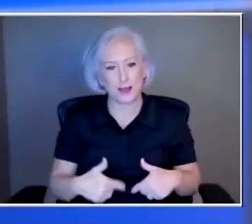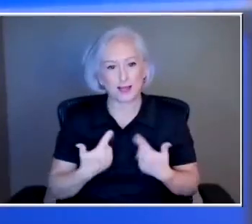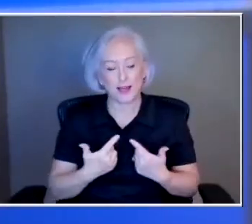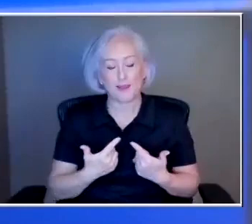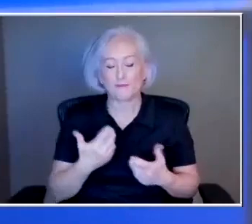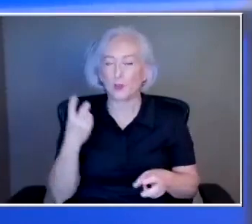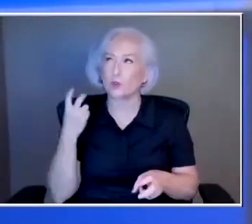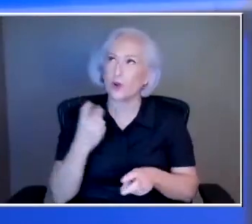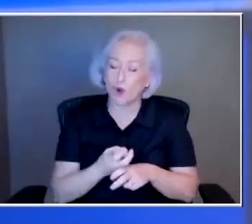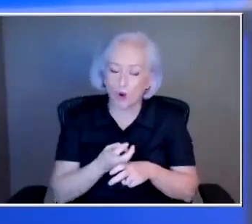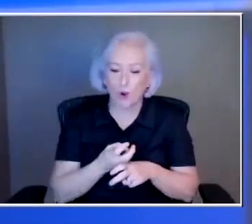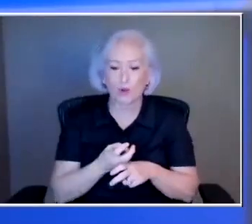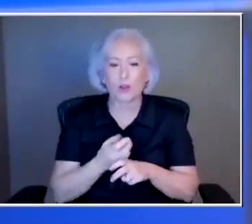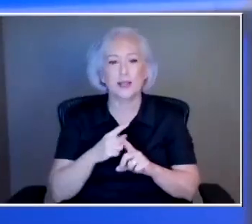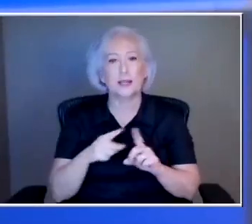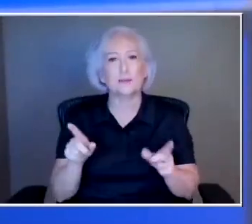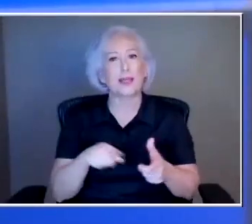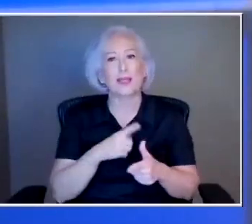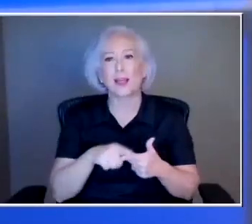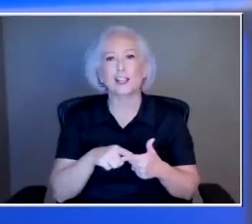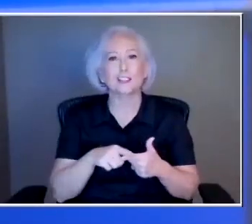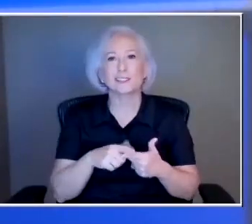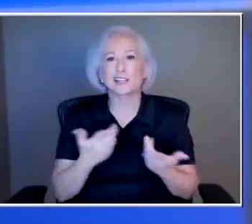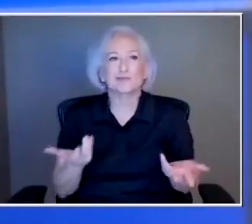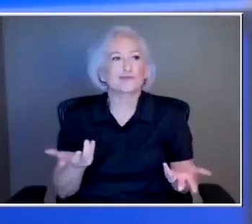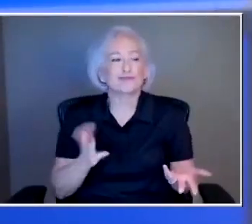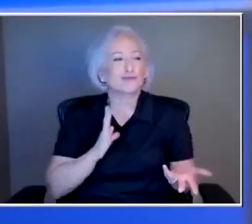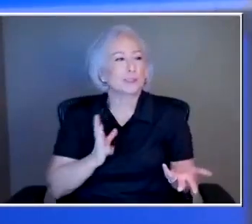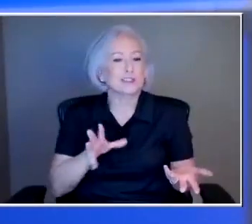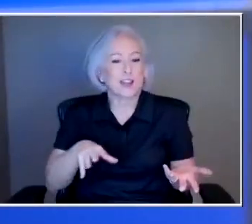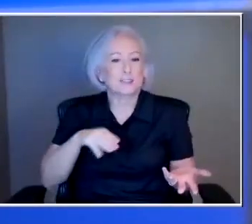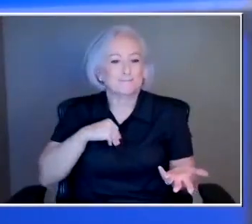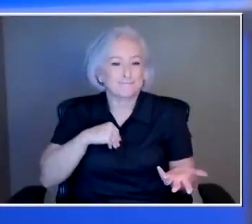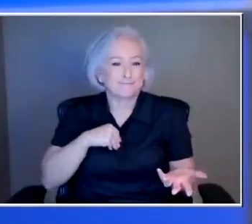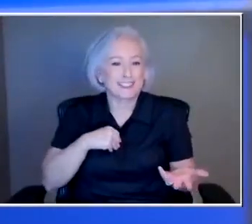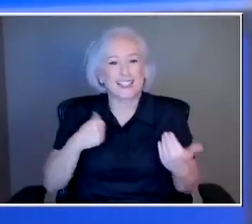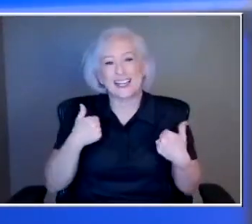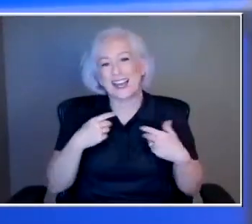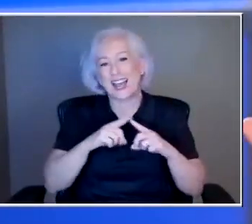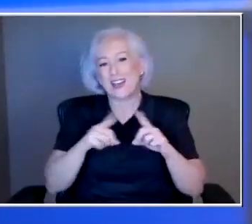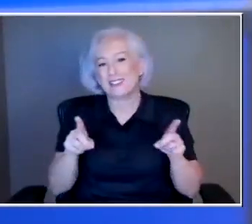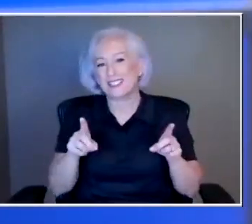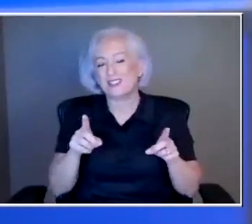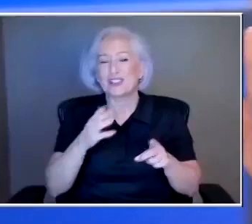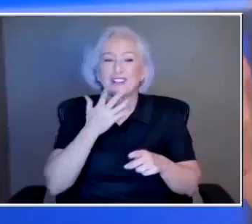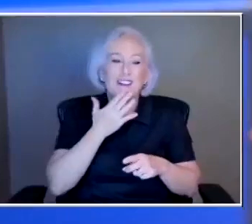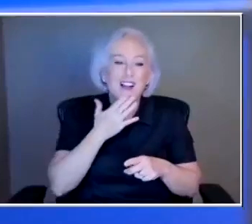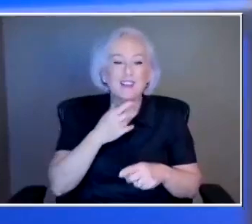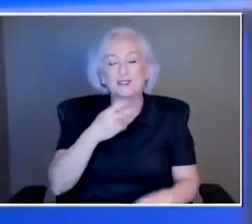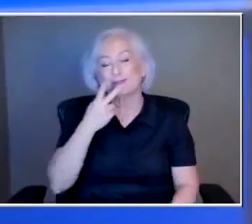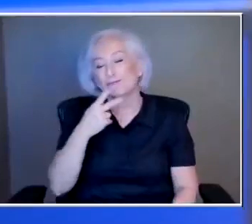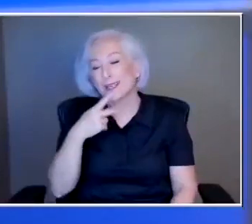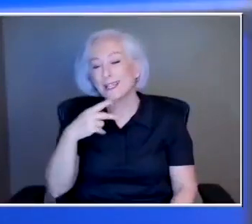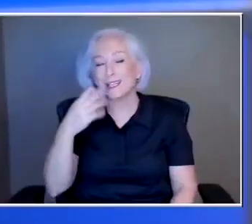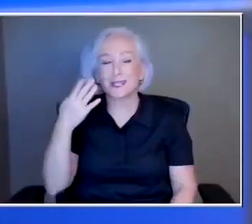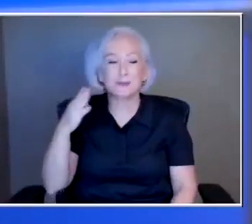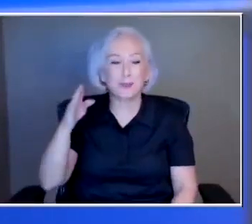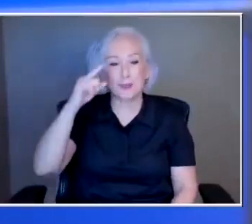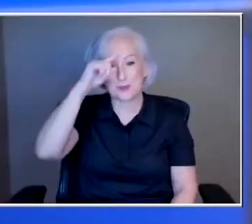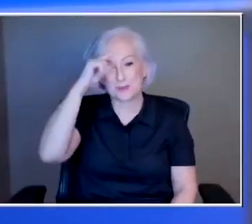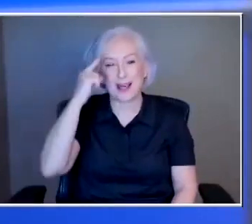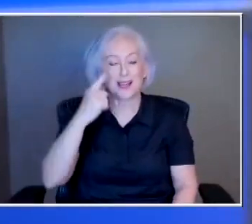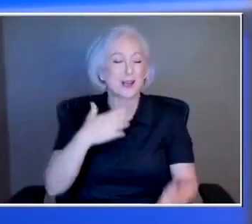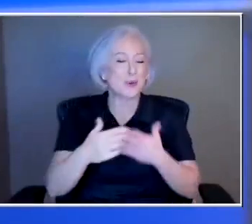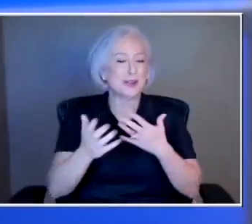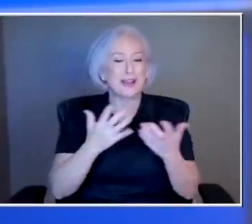to just embrace it. And I have different colors. I got pink and blue and black, match colors and outfits,